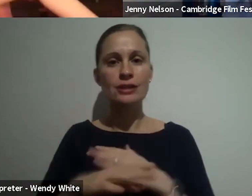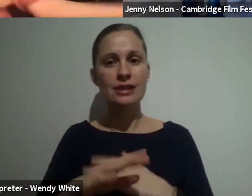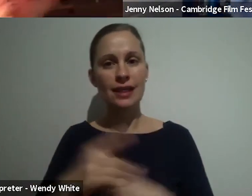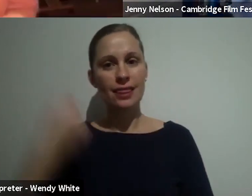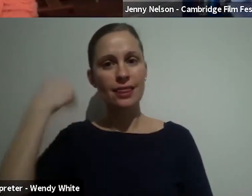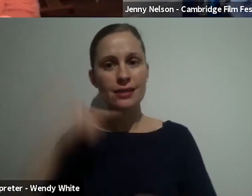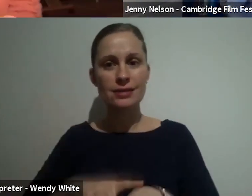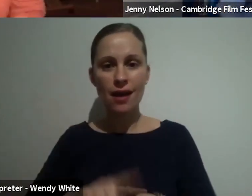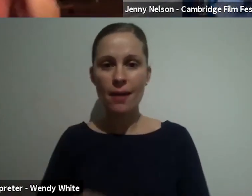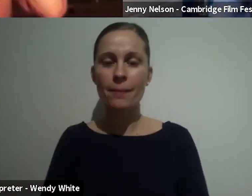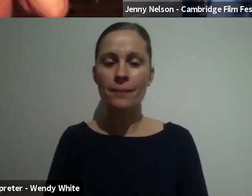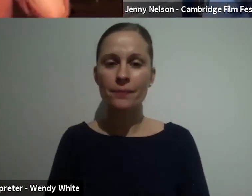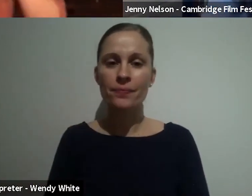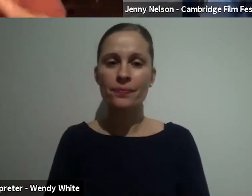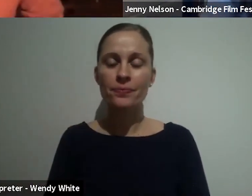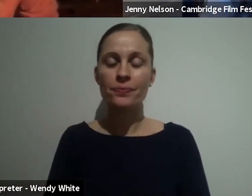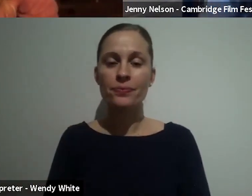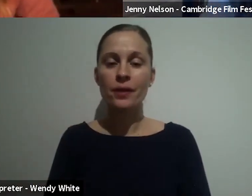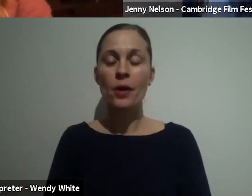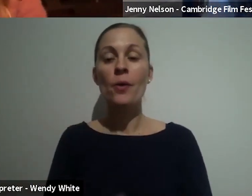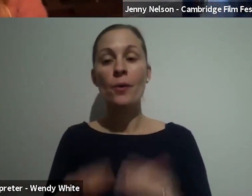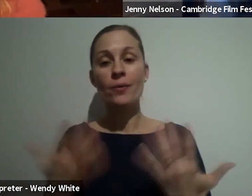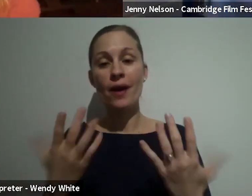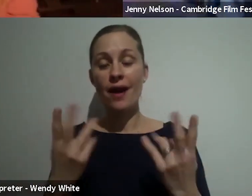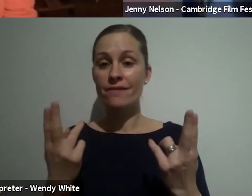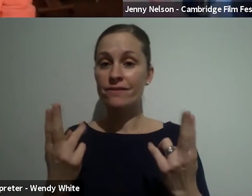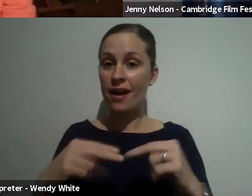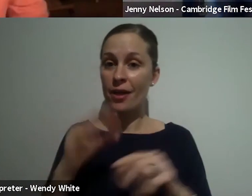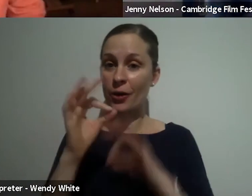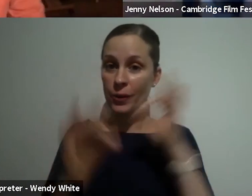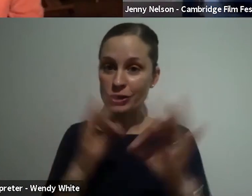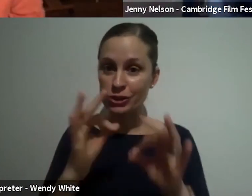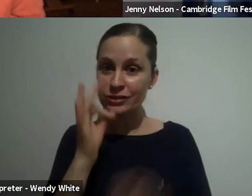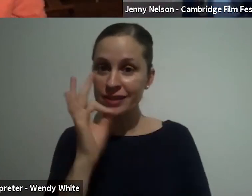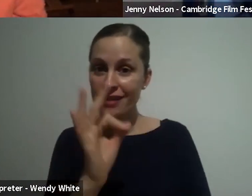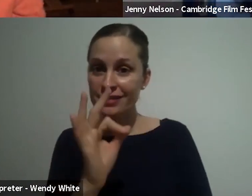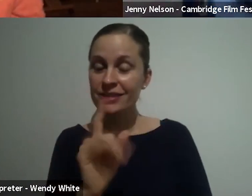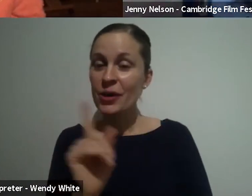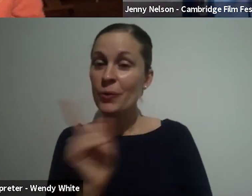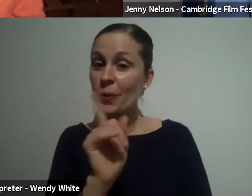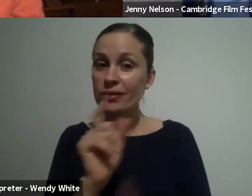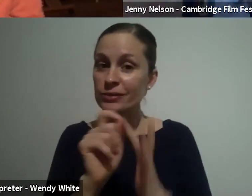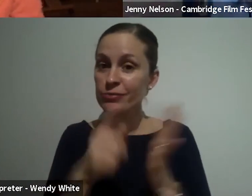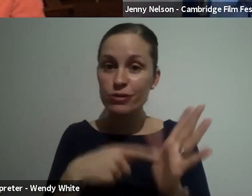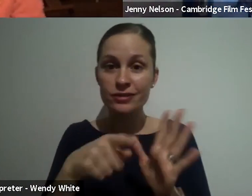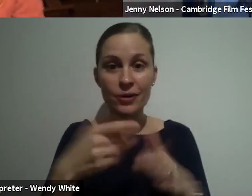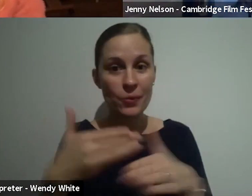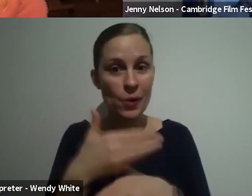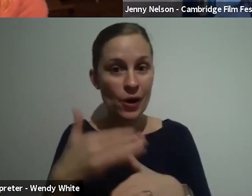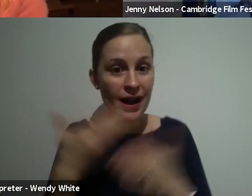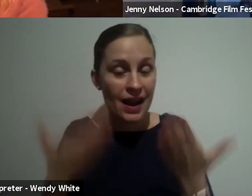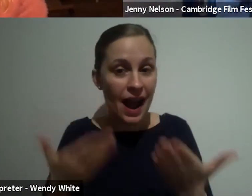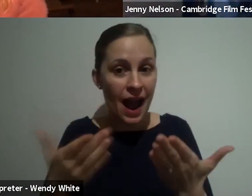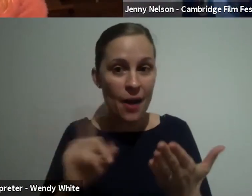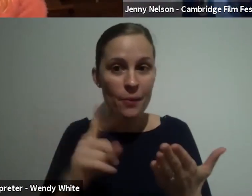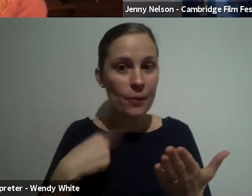Mm. We'll round off by just asking finally, so what are you working on now? What projects are you working on? Can we look forward